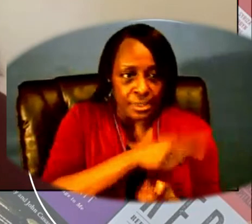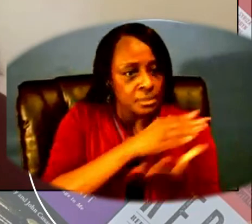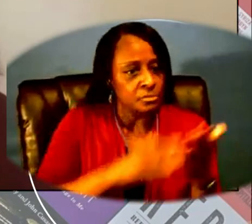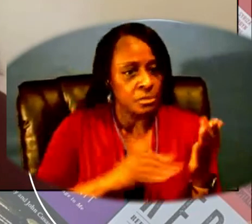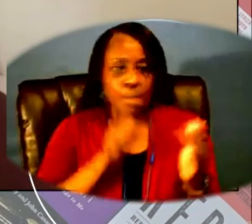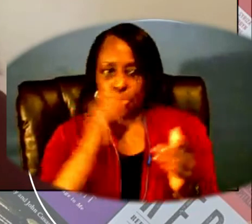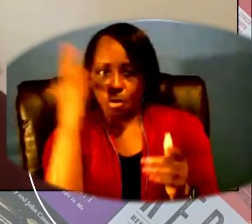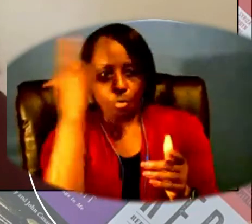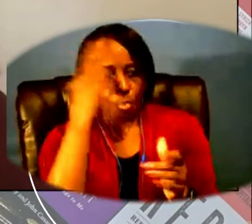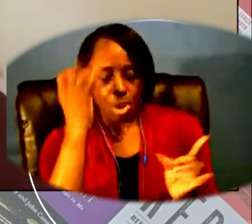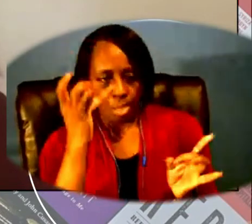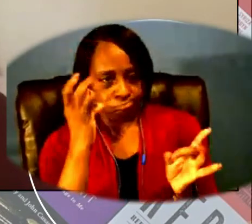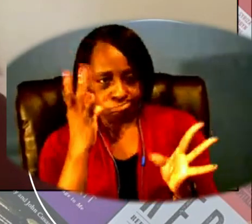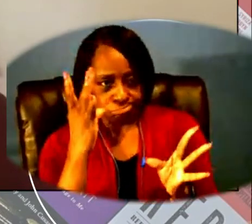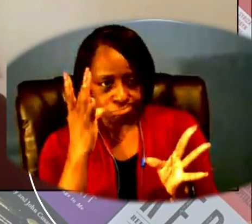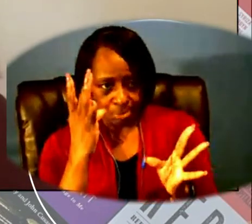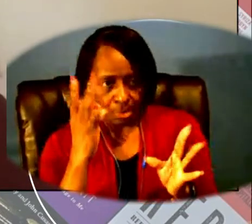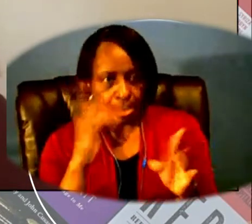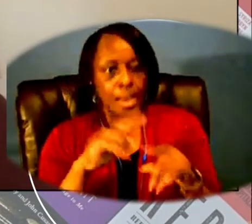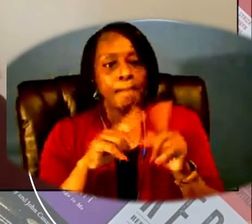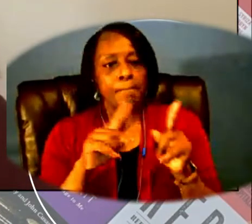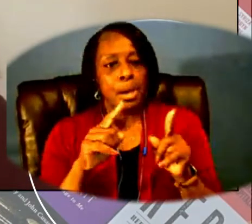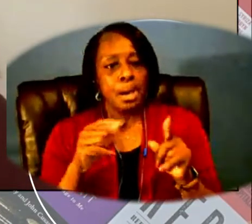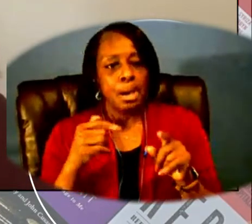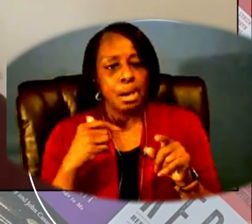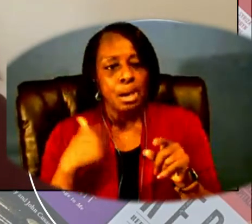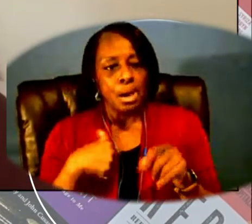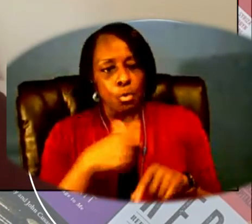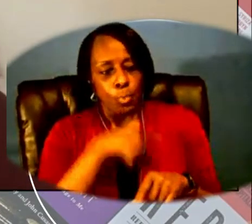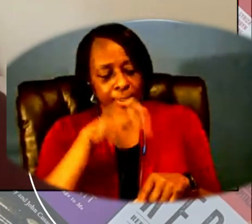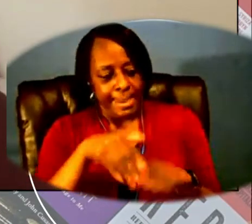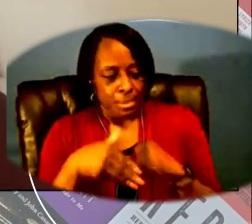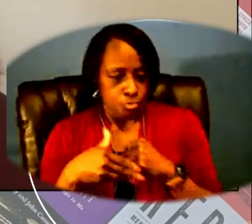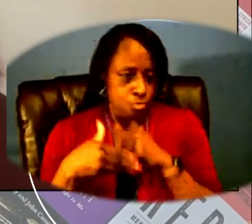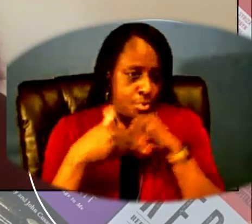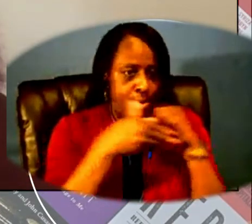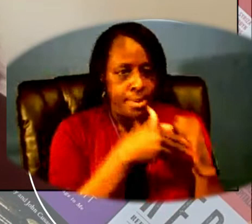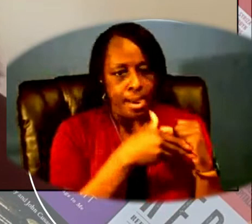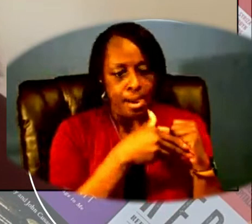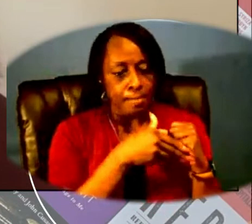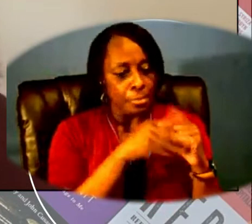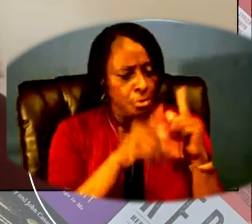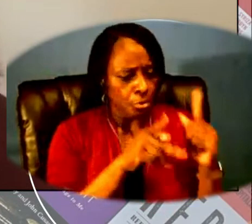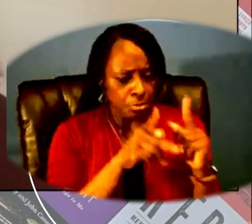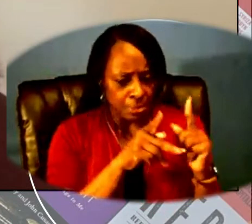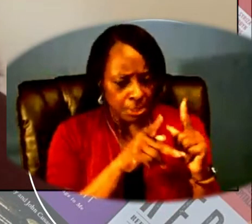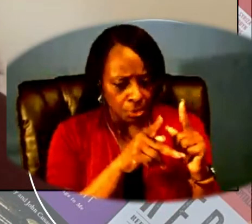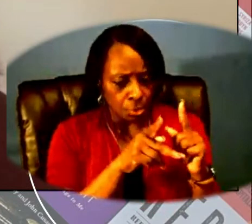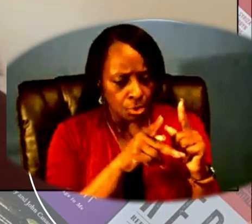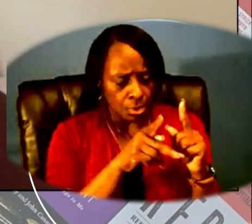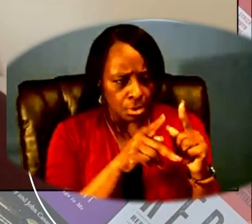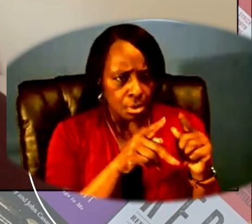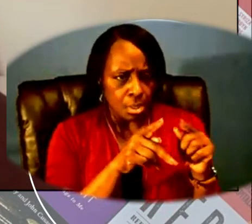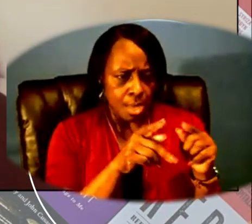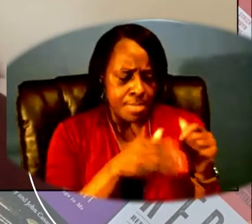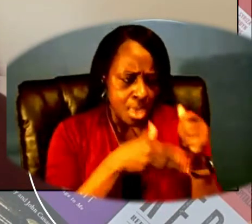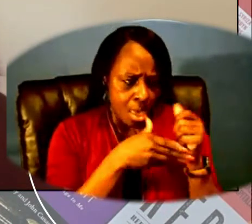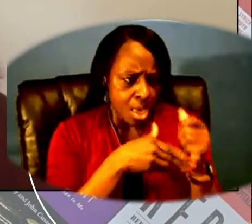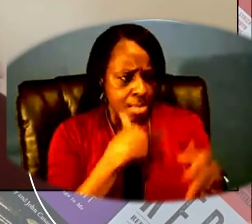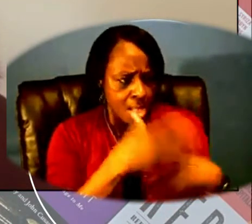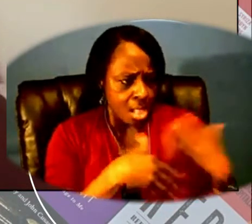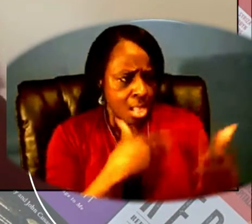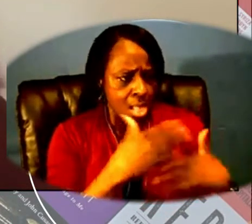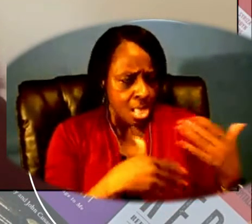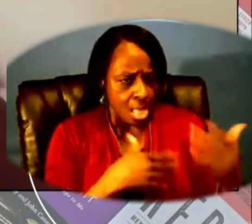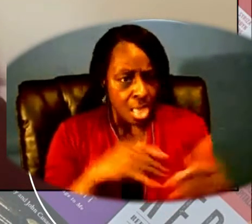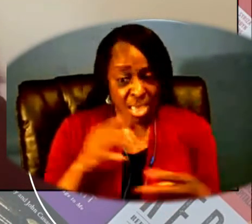how bad. But all of us that had to help those individuals, up until the day I left, they had hurt me